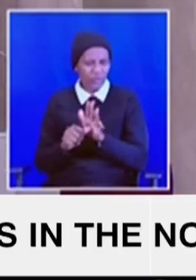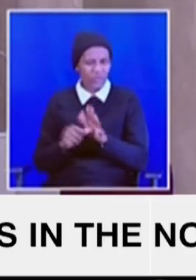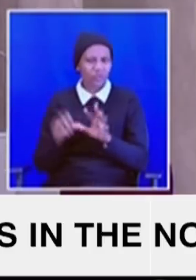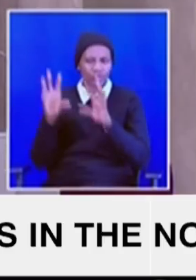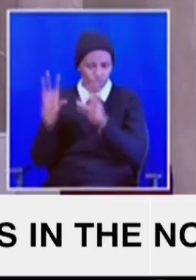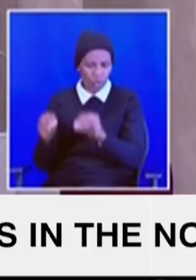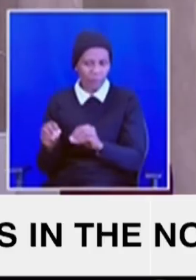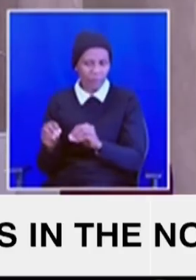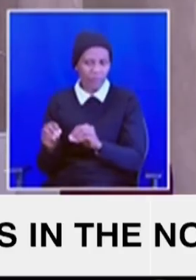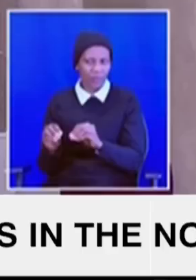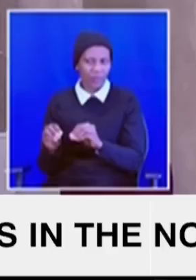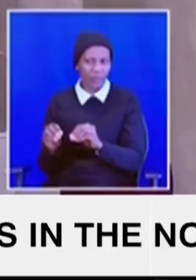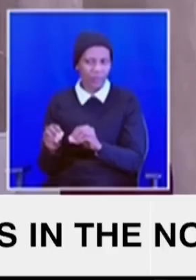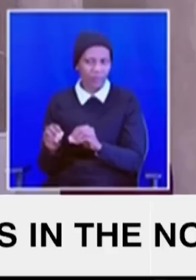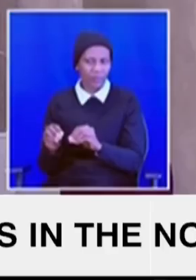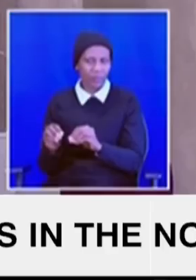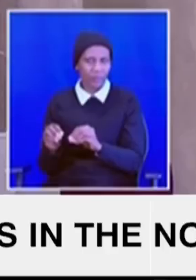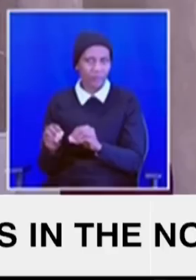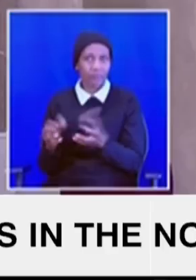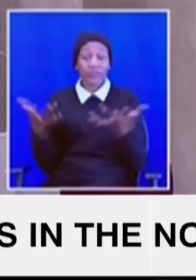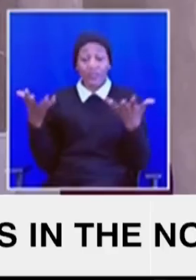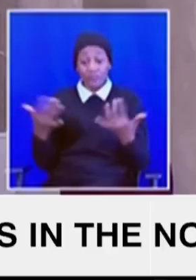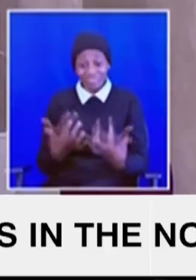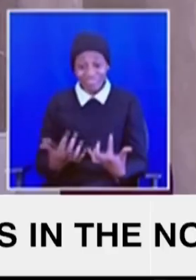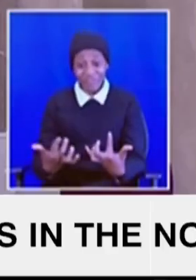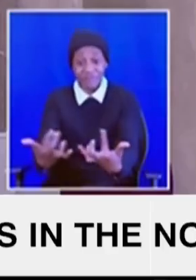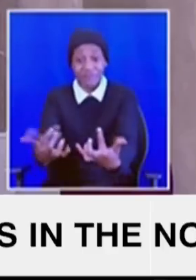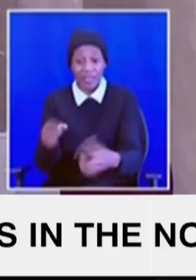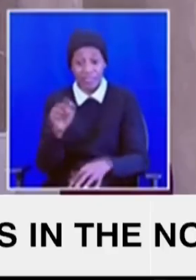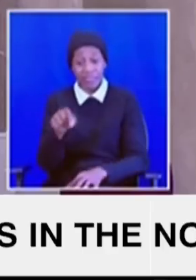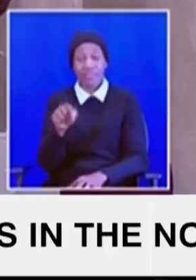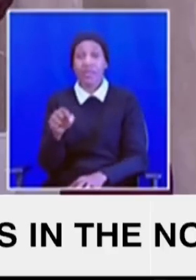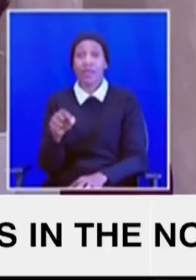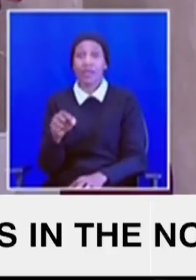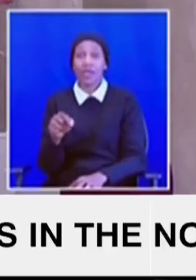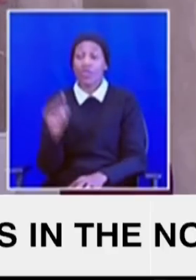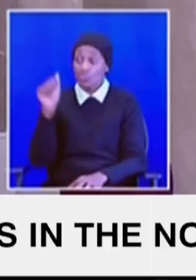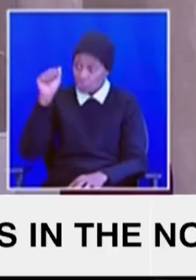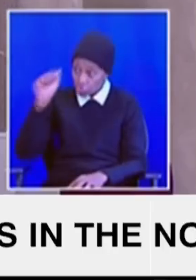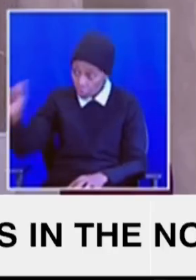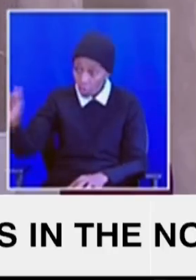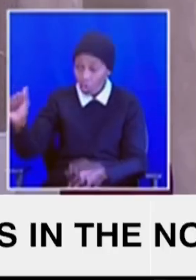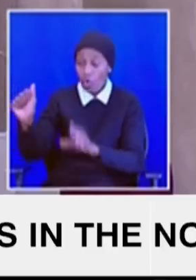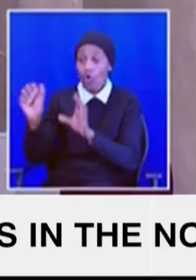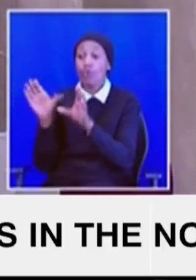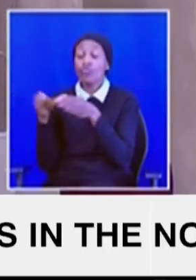notion. Already on the ground, your party